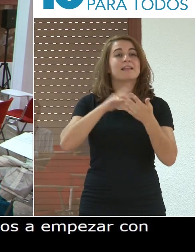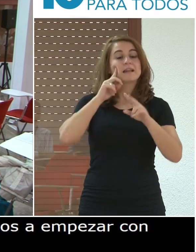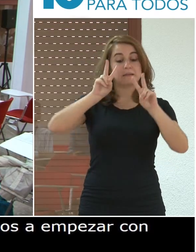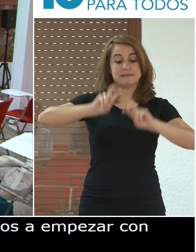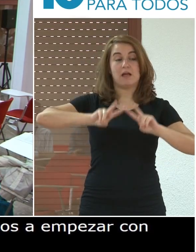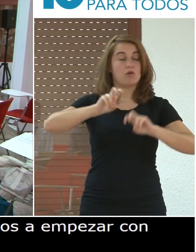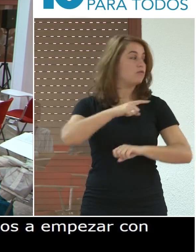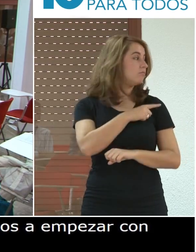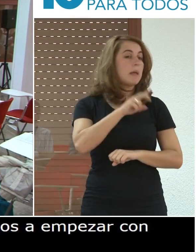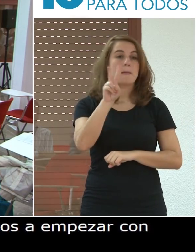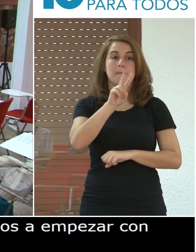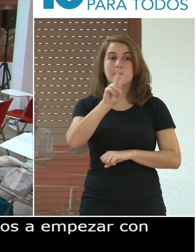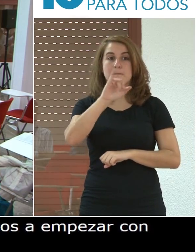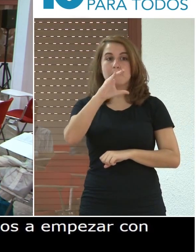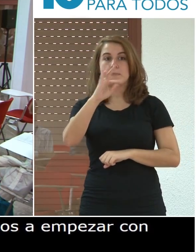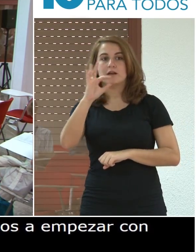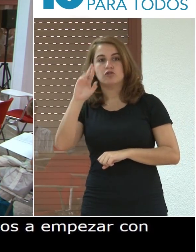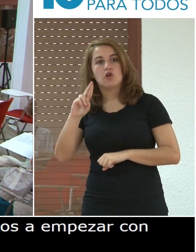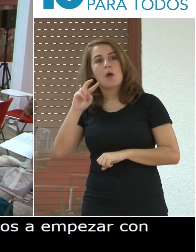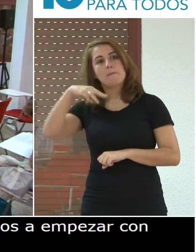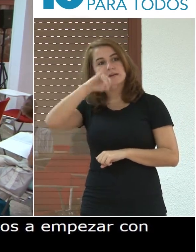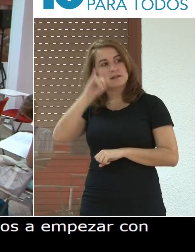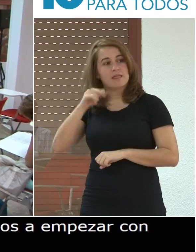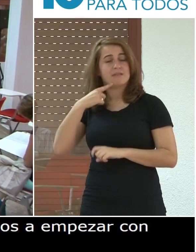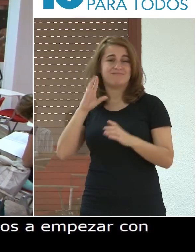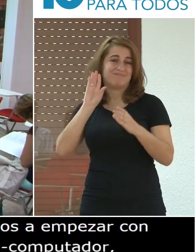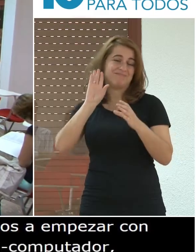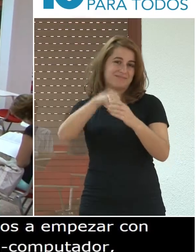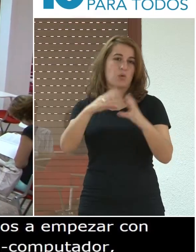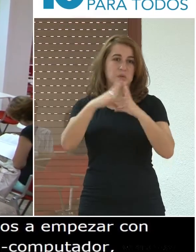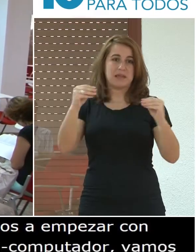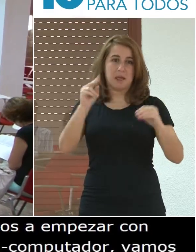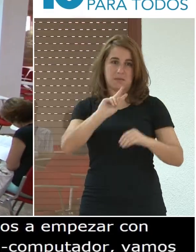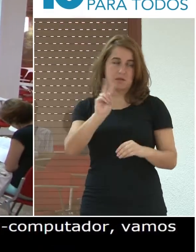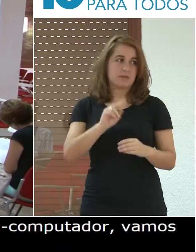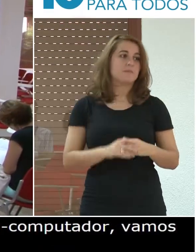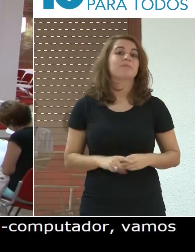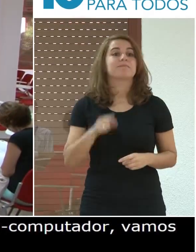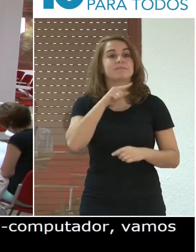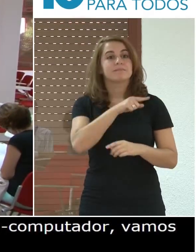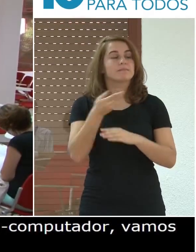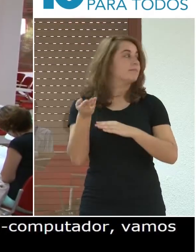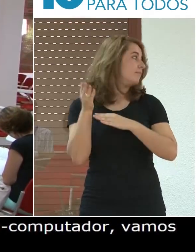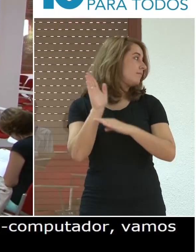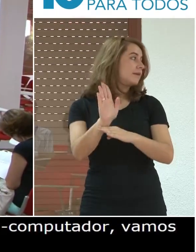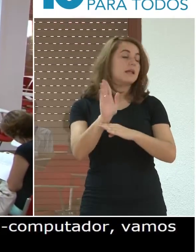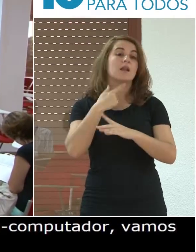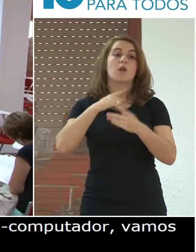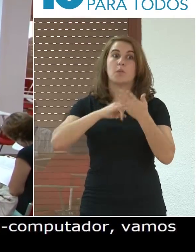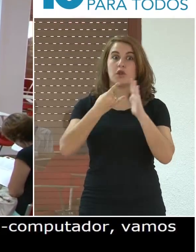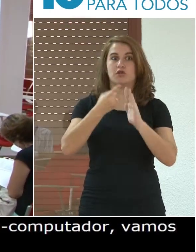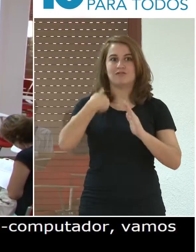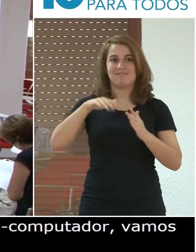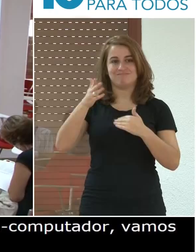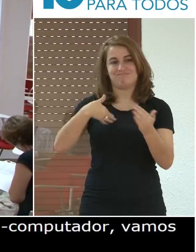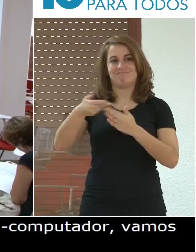the first one, investigator Victor Martinez from the University of Valladolid, and he's going to present the